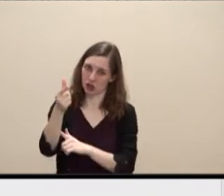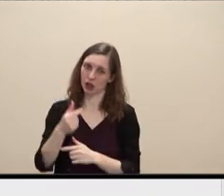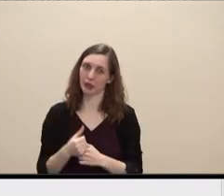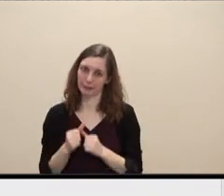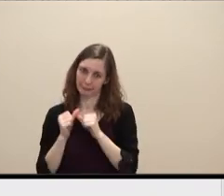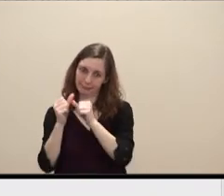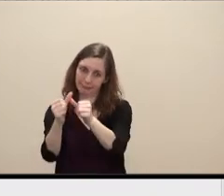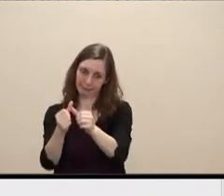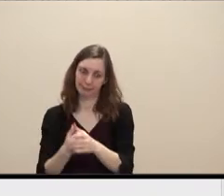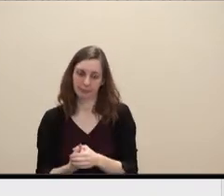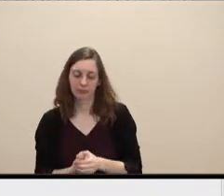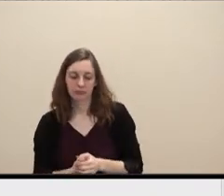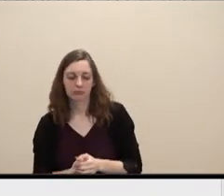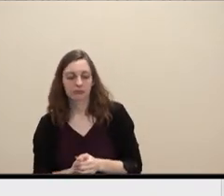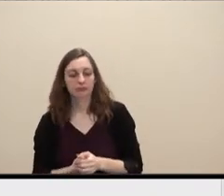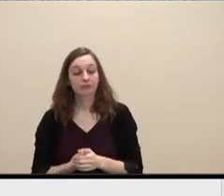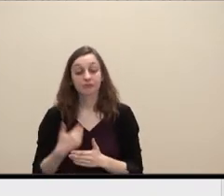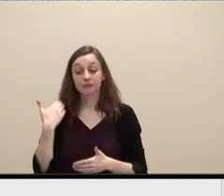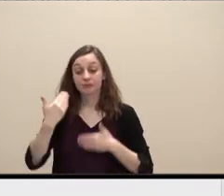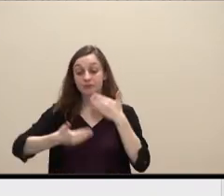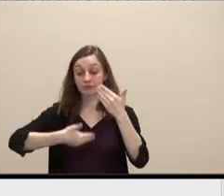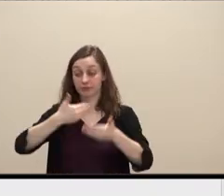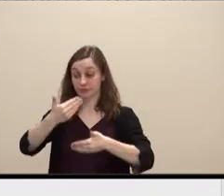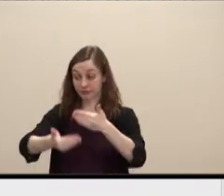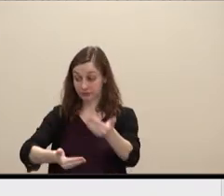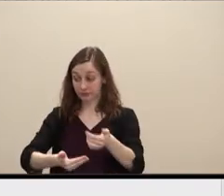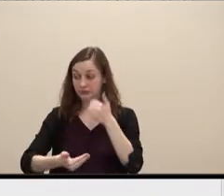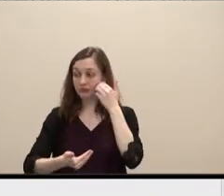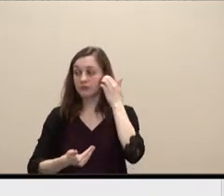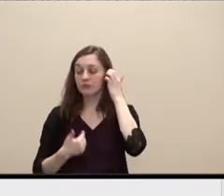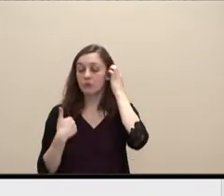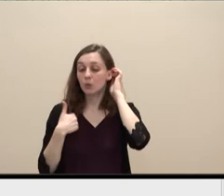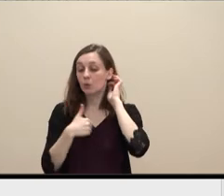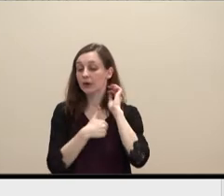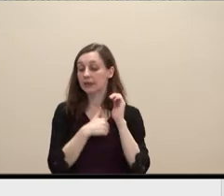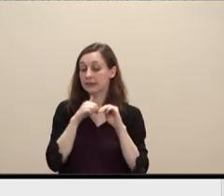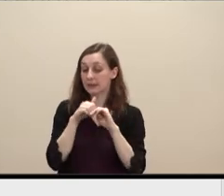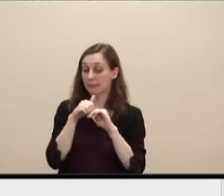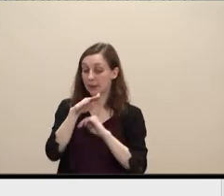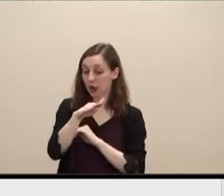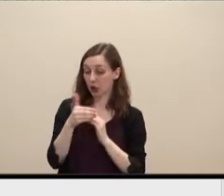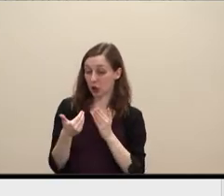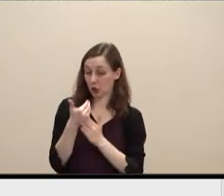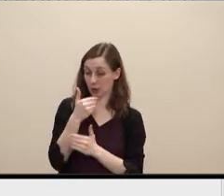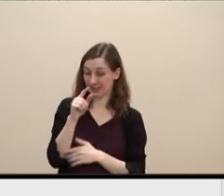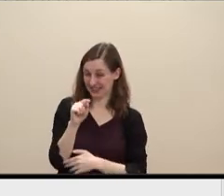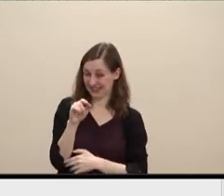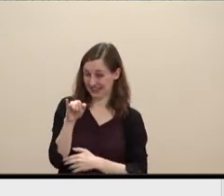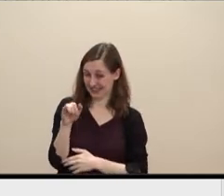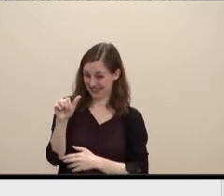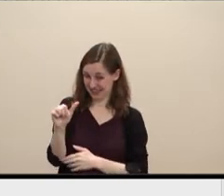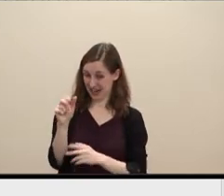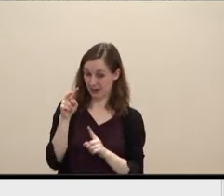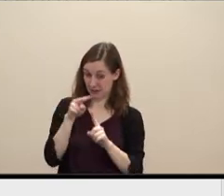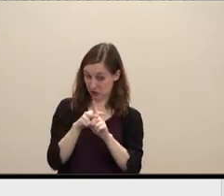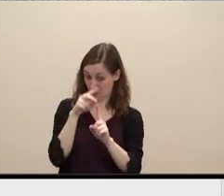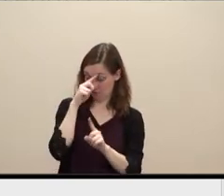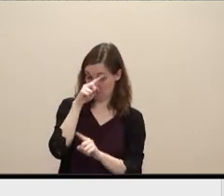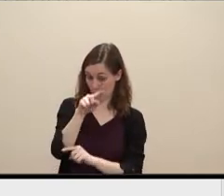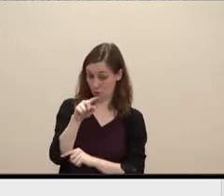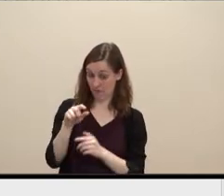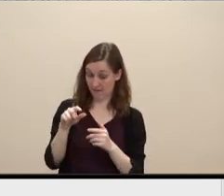All right, moving forward. So we'll be submitting the new TIA application for phase two in a few